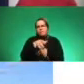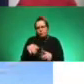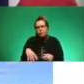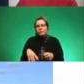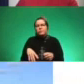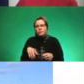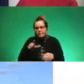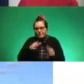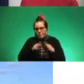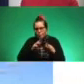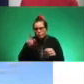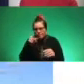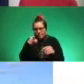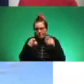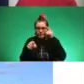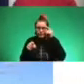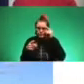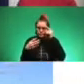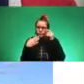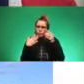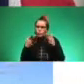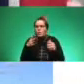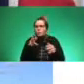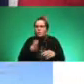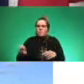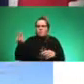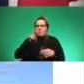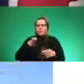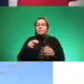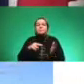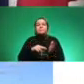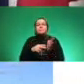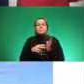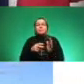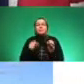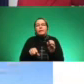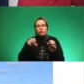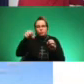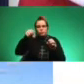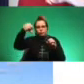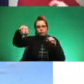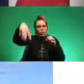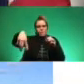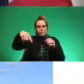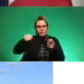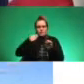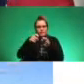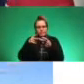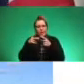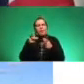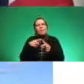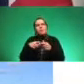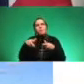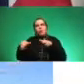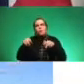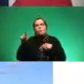top right, which is a really good way to travel around. And it means that we can get dropped right where we need to be, and then we'll walk to other sites